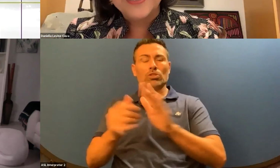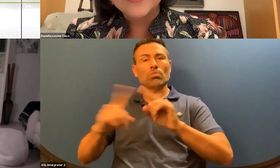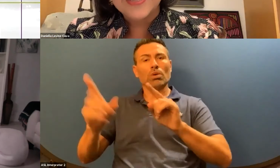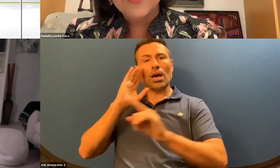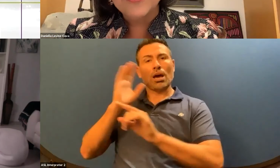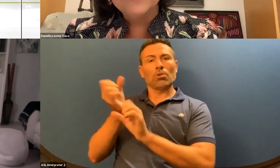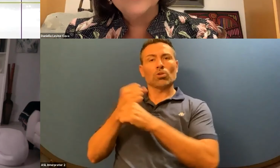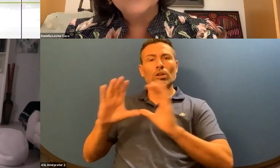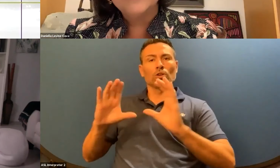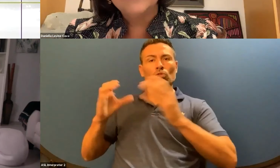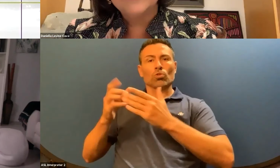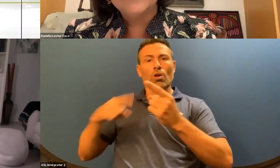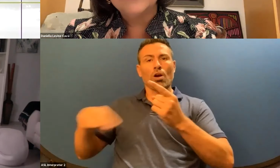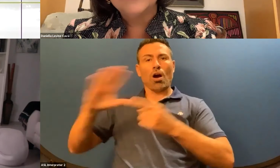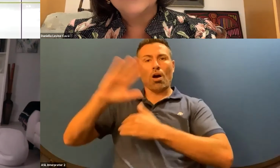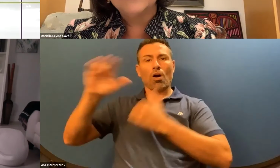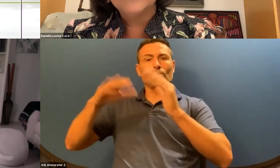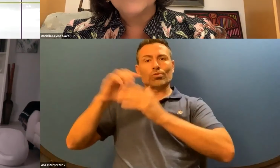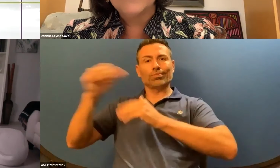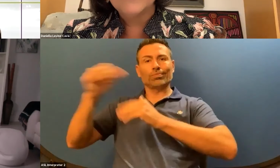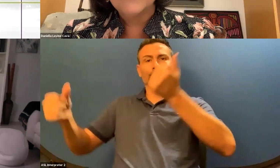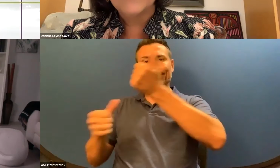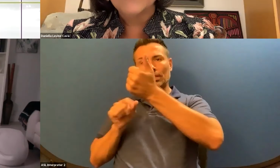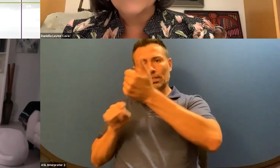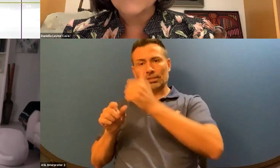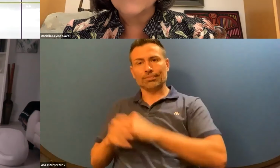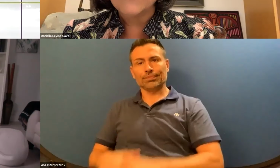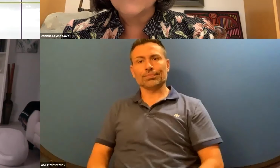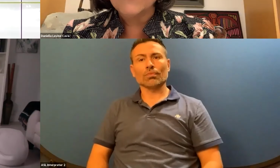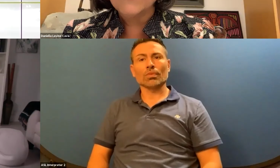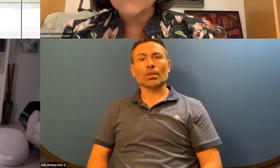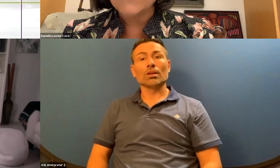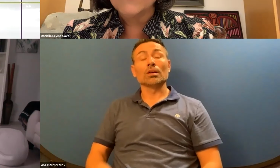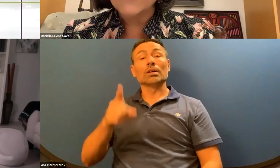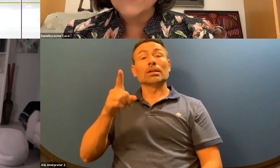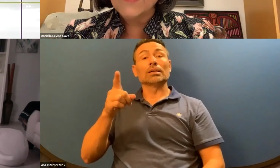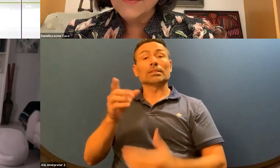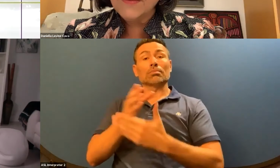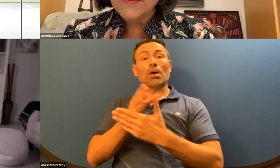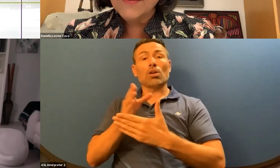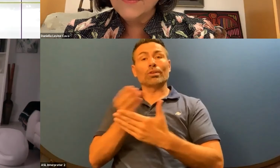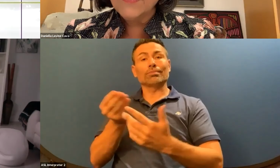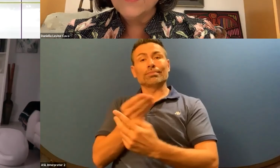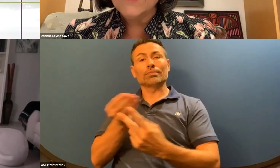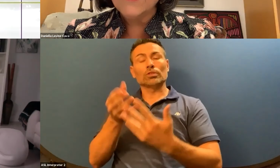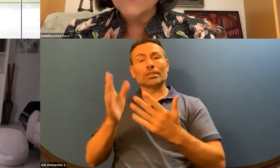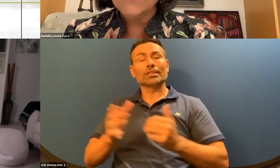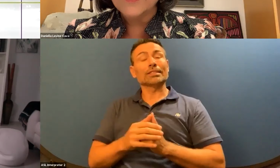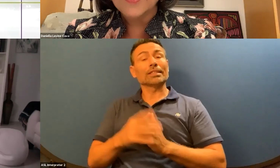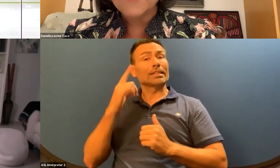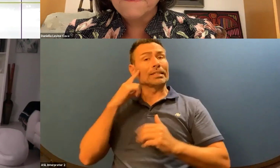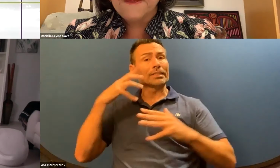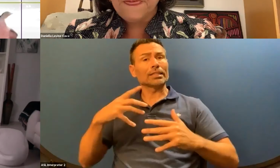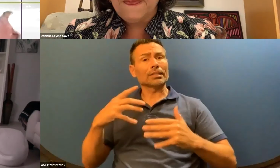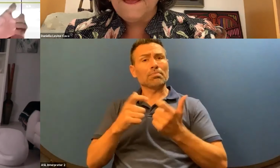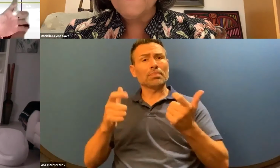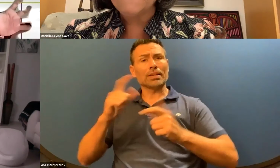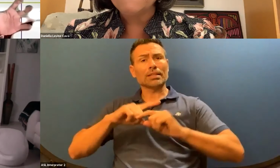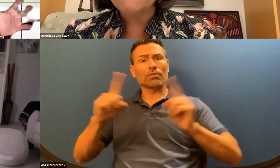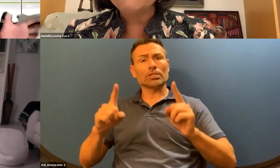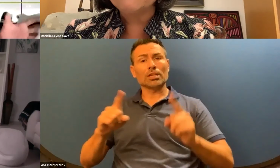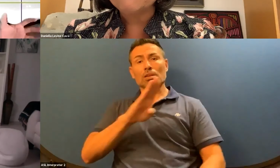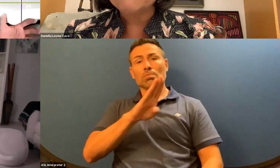groups would plan together. I'll stop you there. And it sounds like the major difference between you two, Commissioner Bovo, is the fact that you believe your